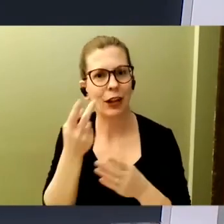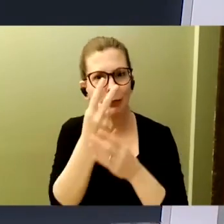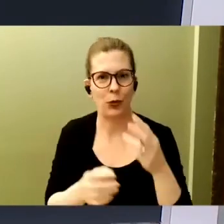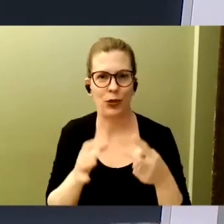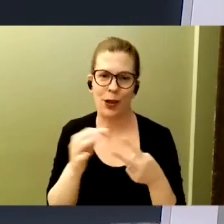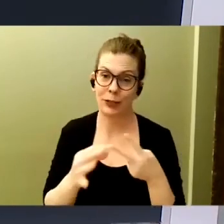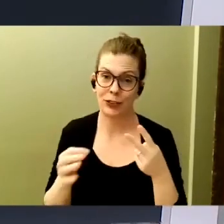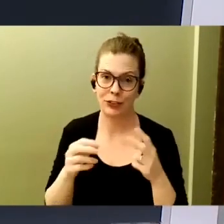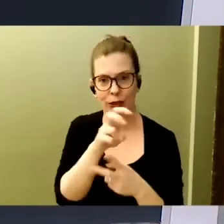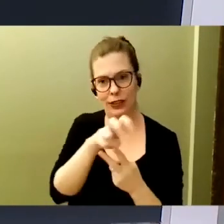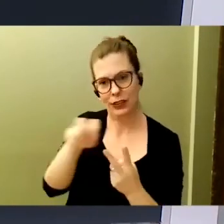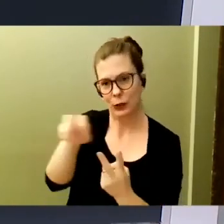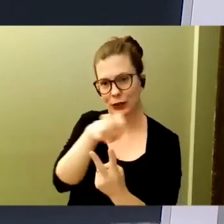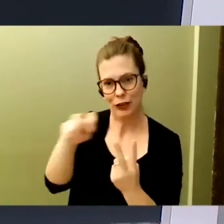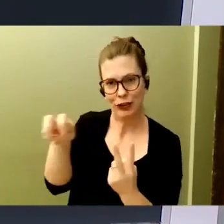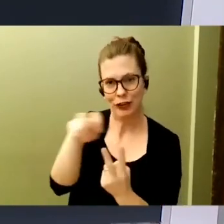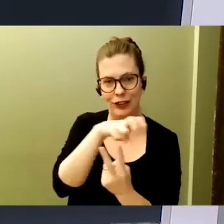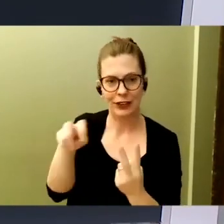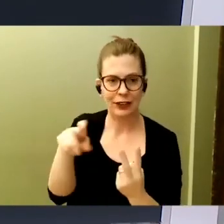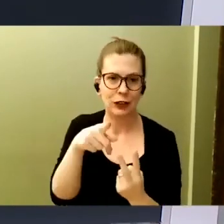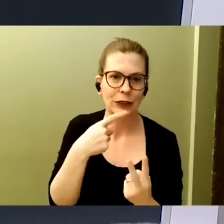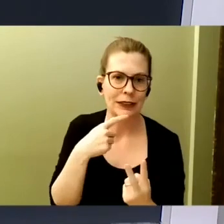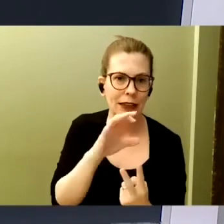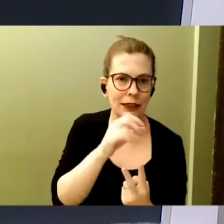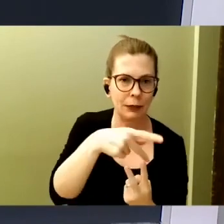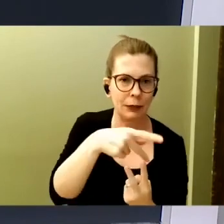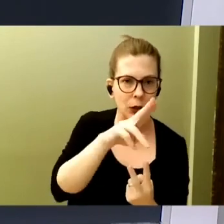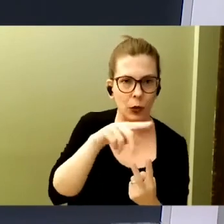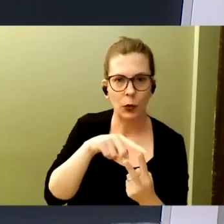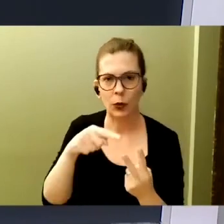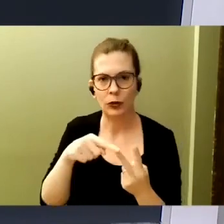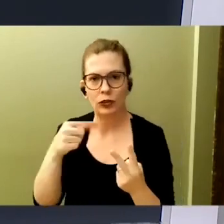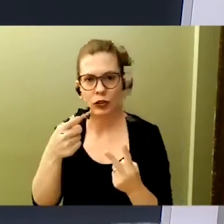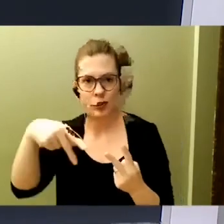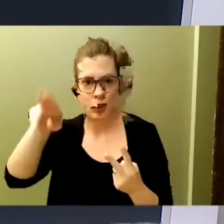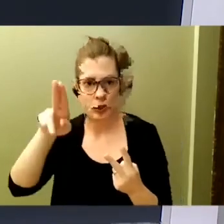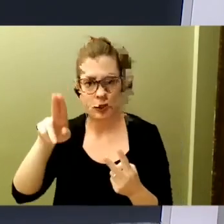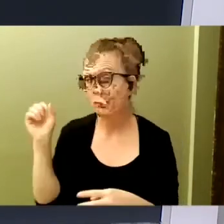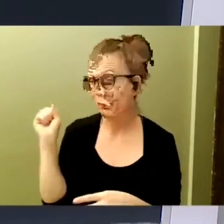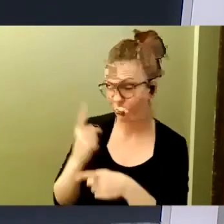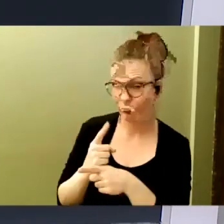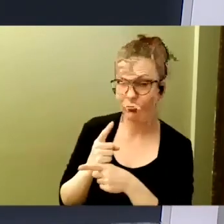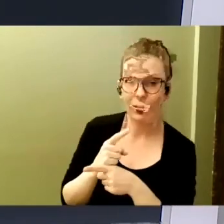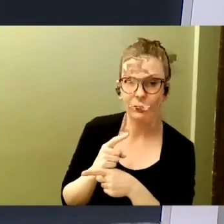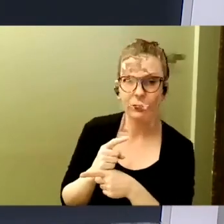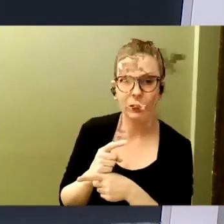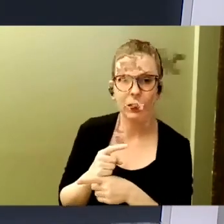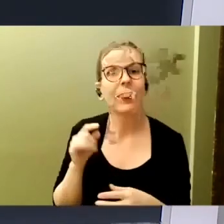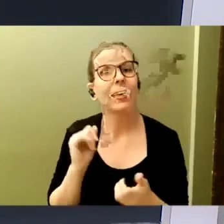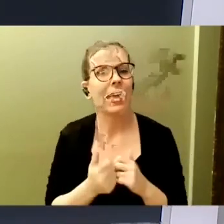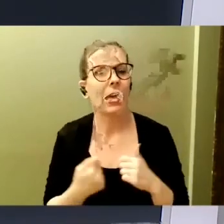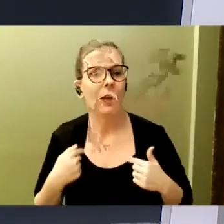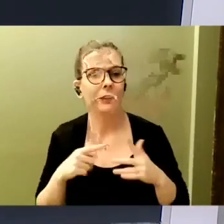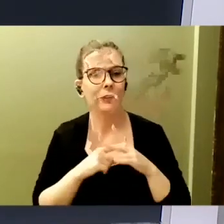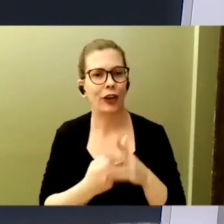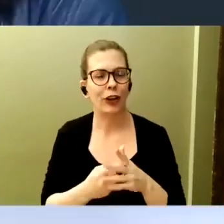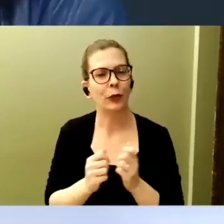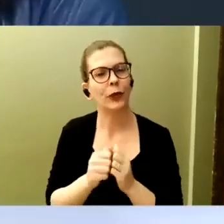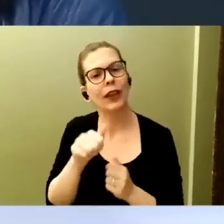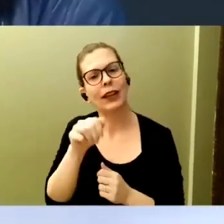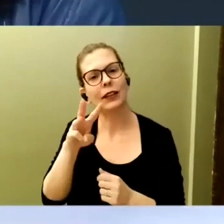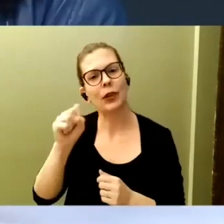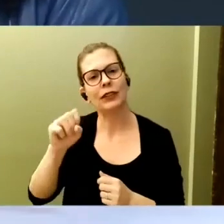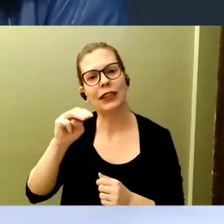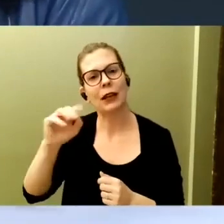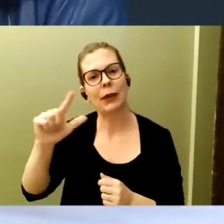between, as you said, a CPU or a the GPU backend. Correct, right. Yeah, in fact, that's how I got started, was with the AWS MLU courses,